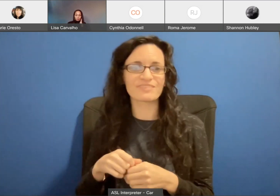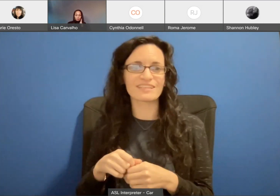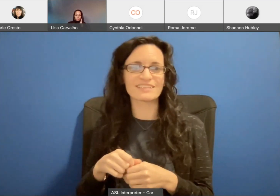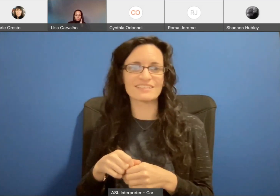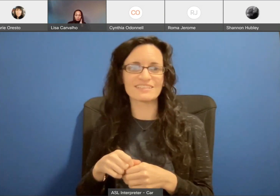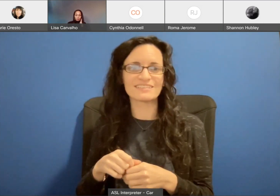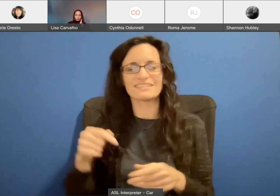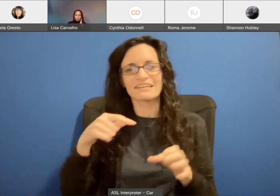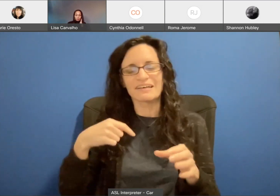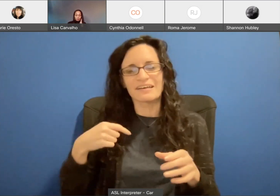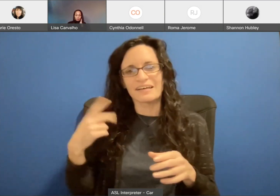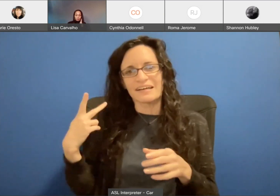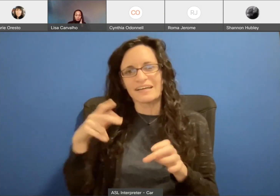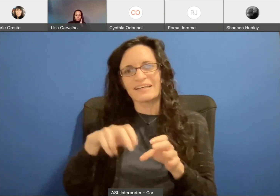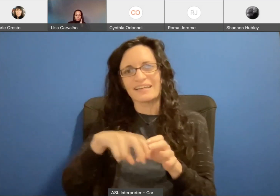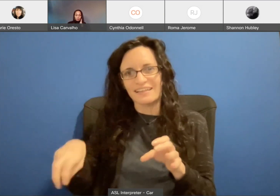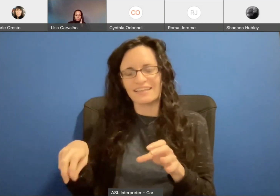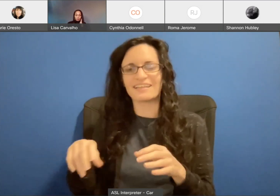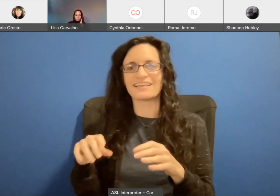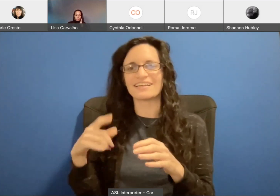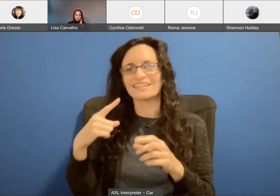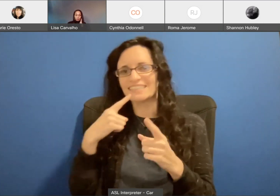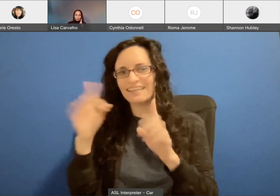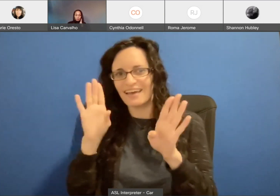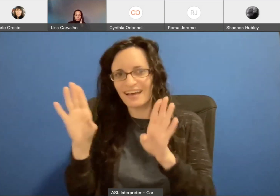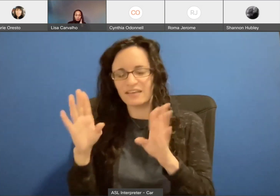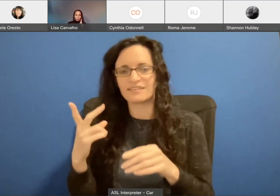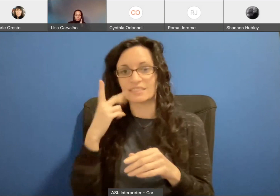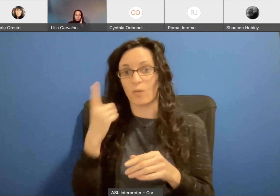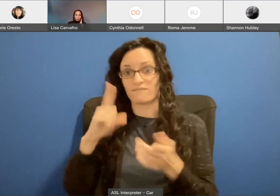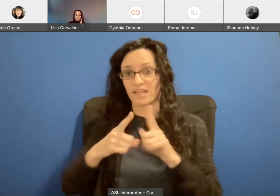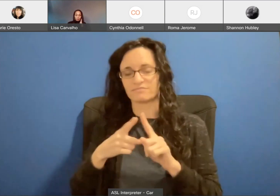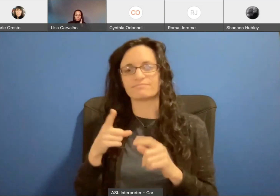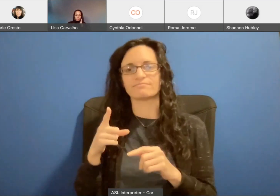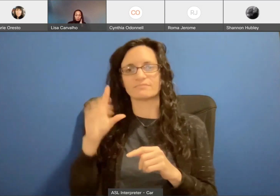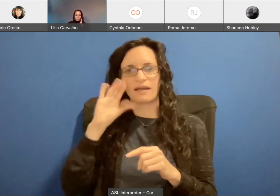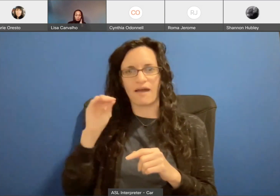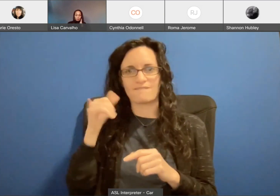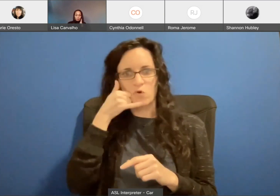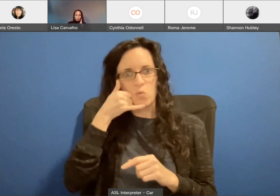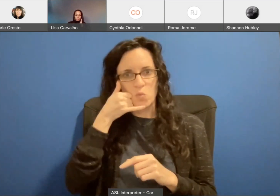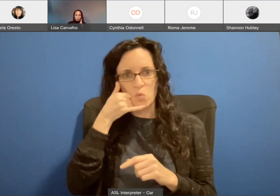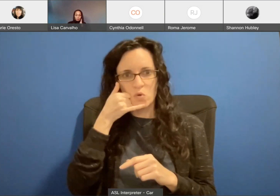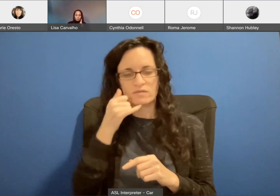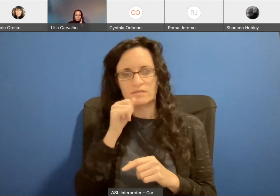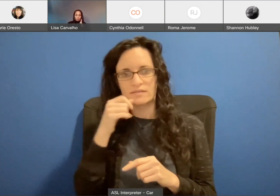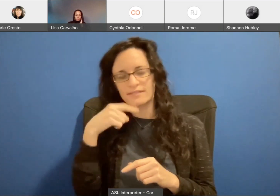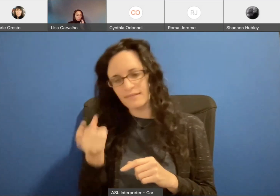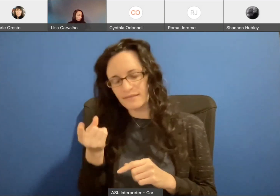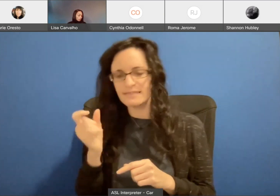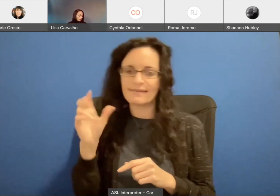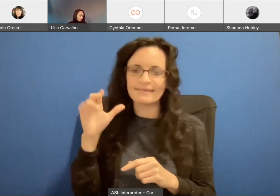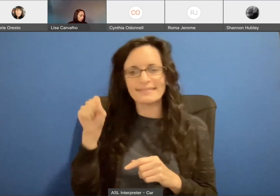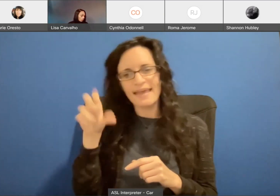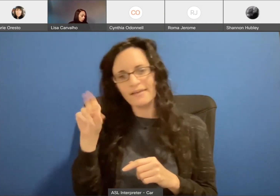car, say hi to everyone. And here's what I see in here. One of her friends is on his phone saying to someone, Yeah, no,